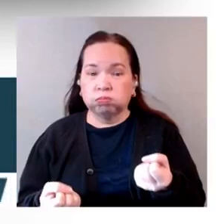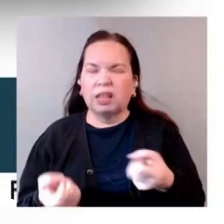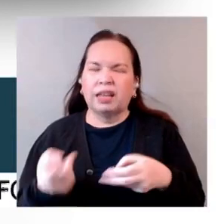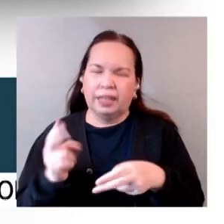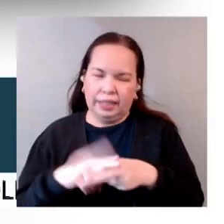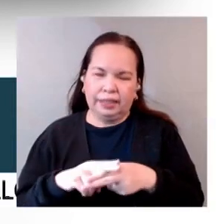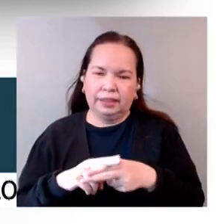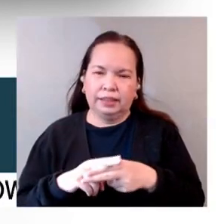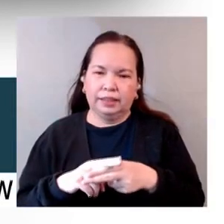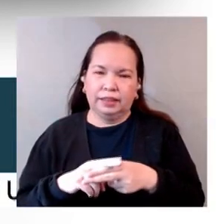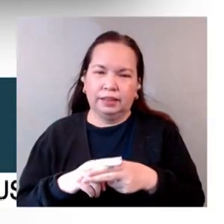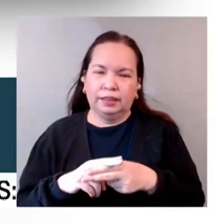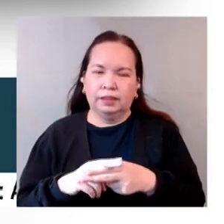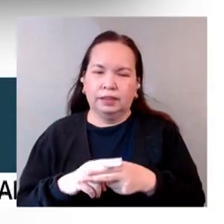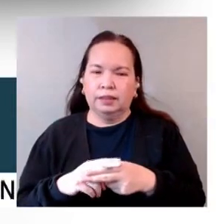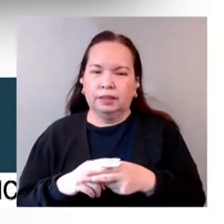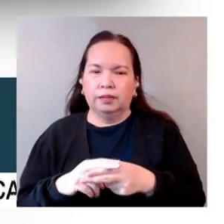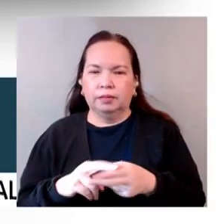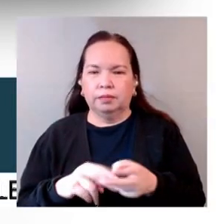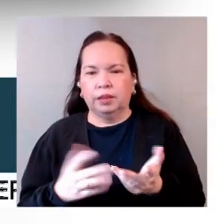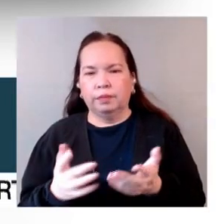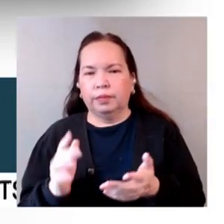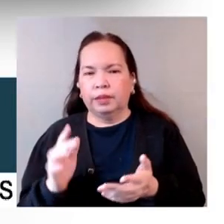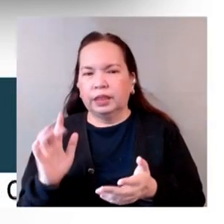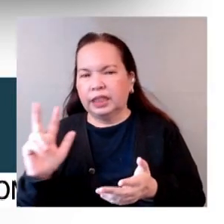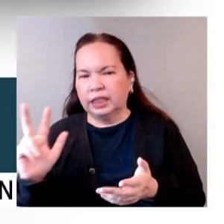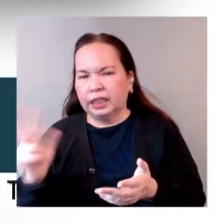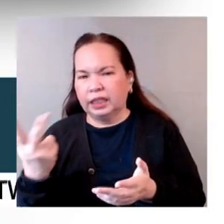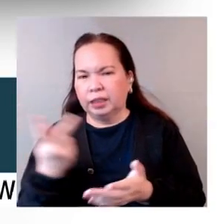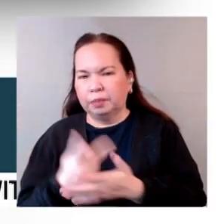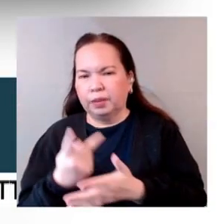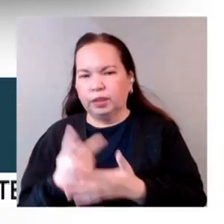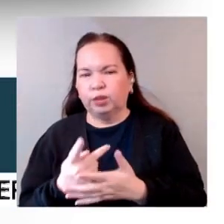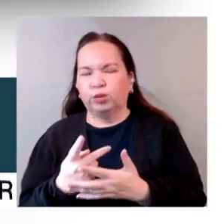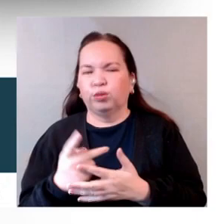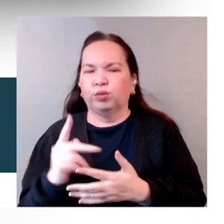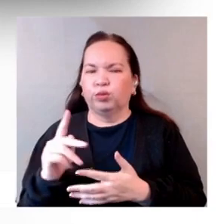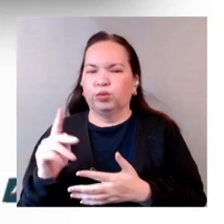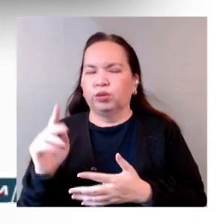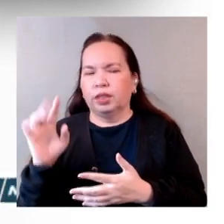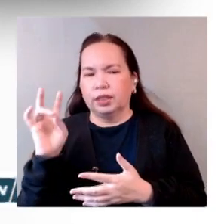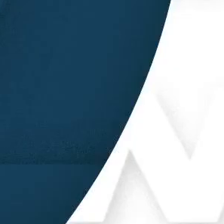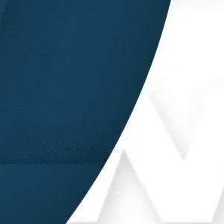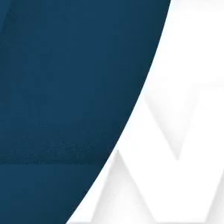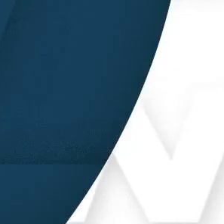LPG prices increased by as much as 3 pesos and 75 centavos per kilogram.